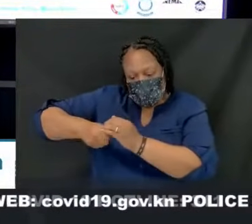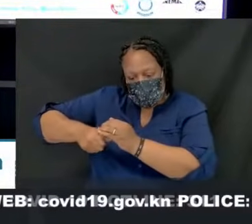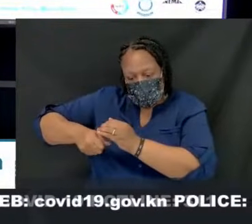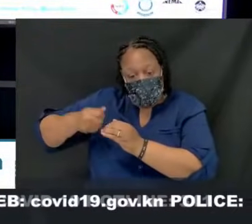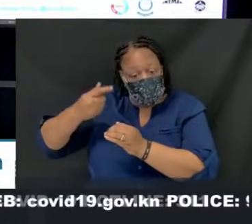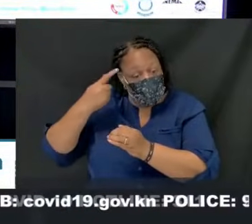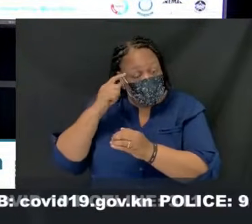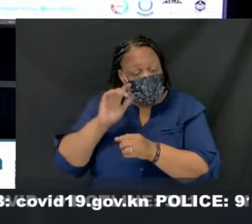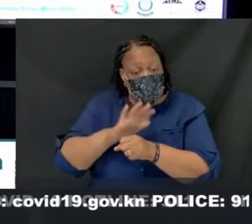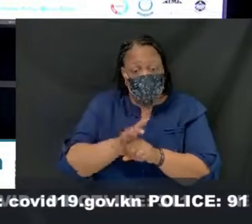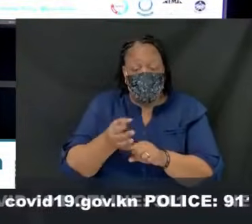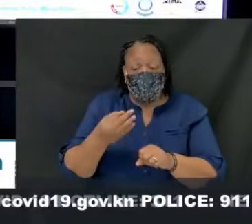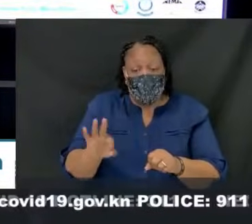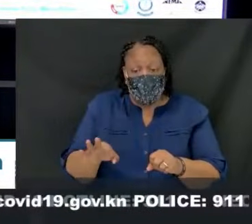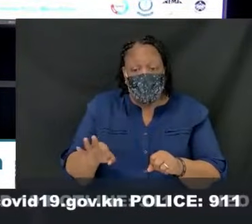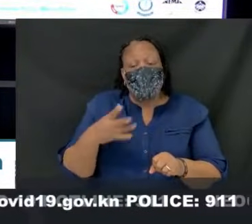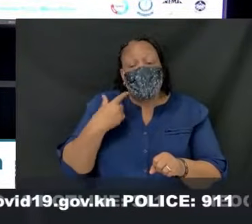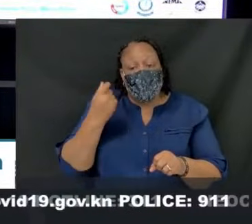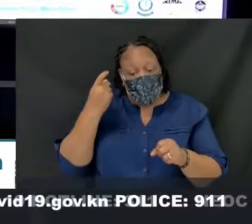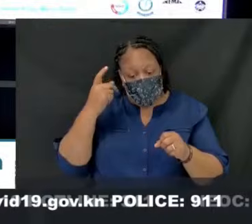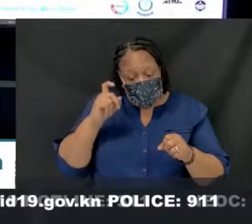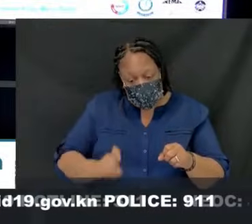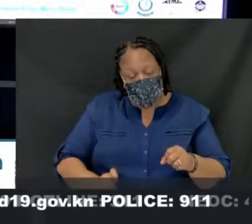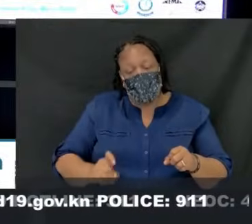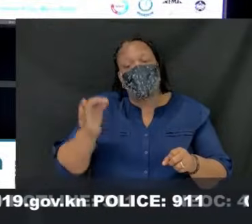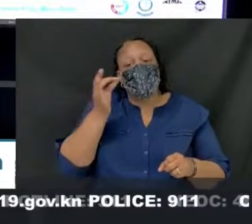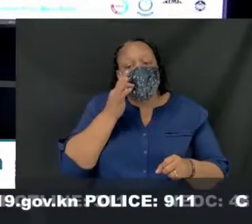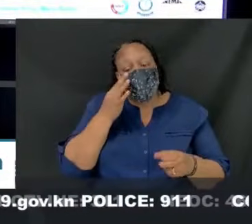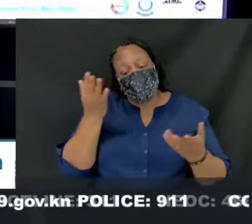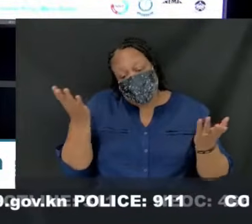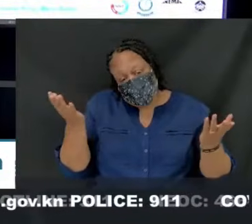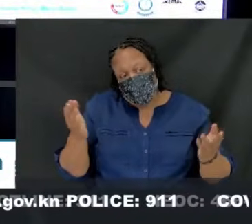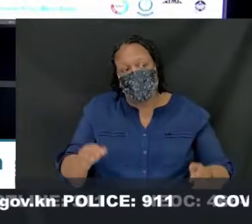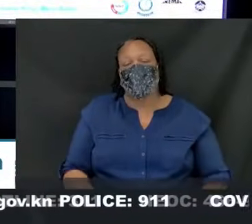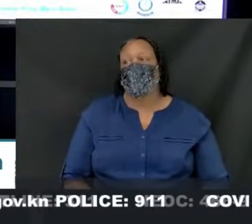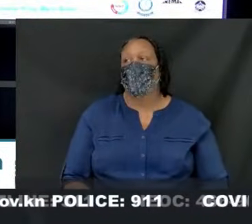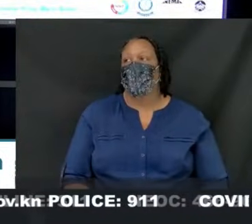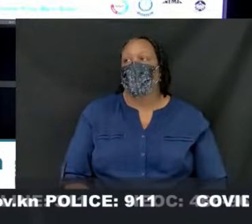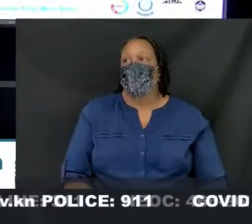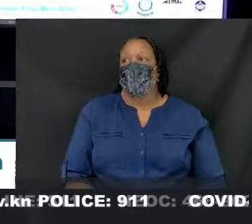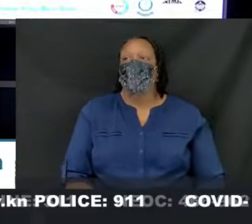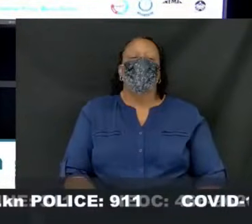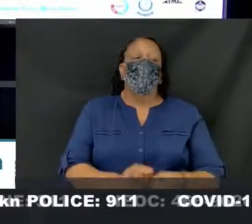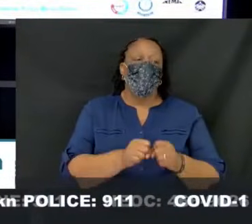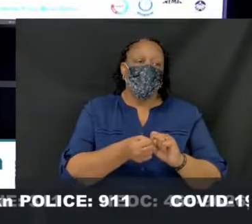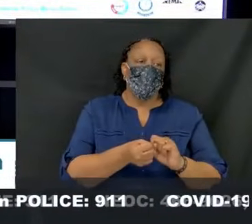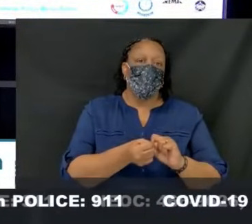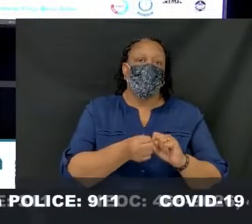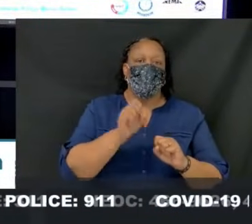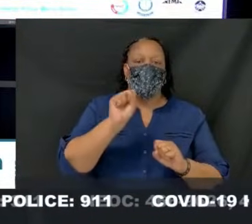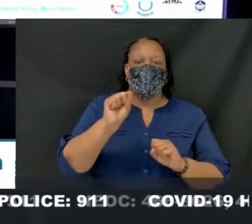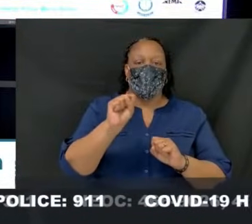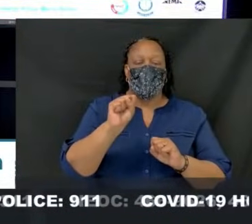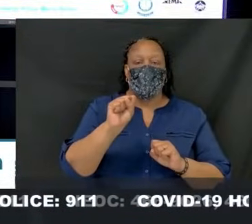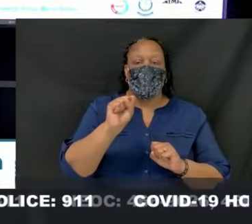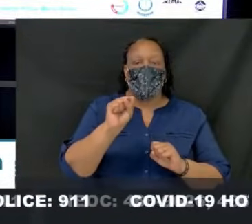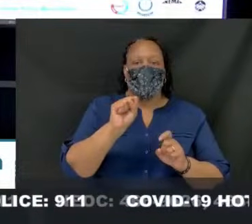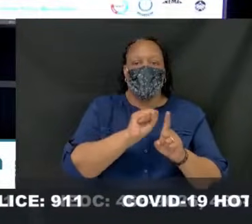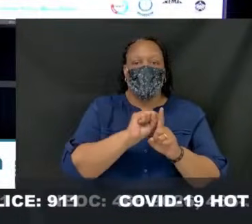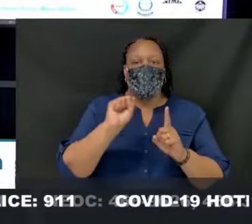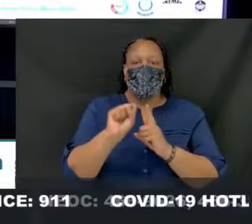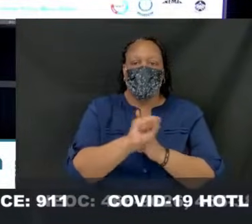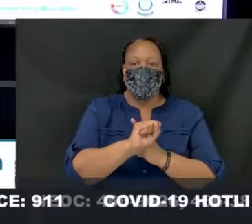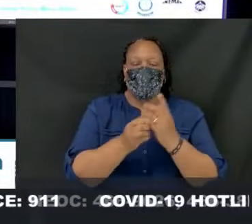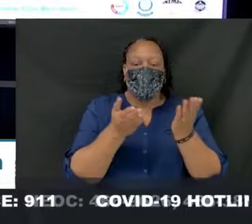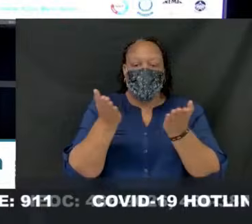services. And we have to commend social services, because quietly behind the scenes they have been working hard, being led